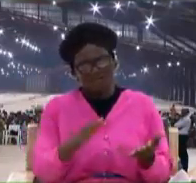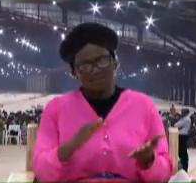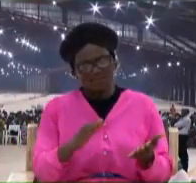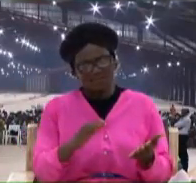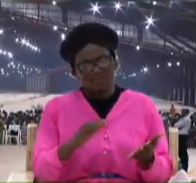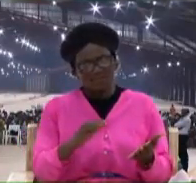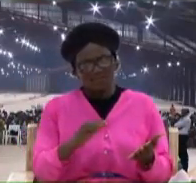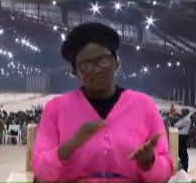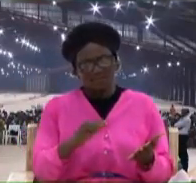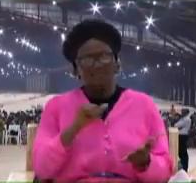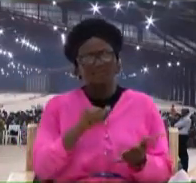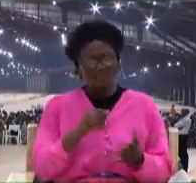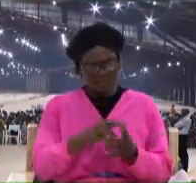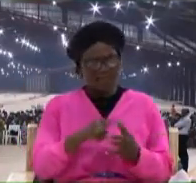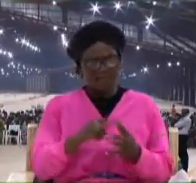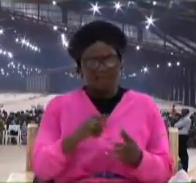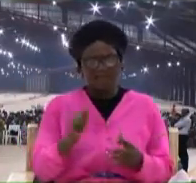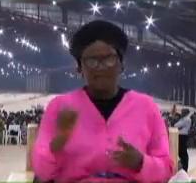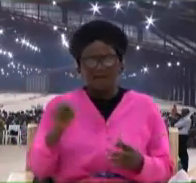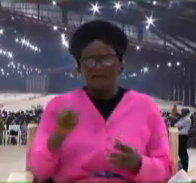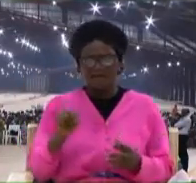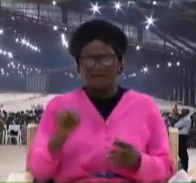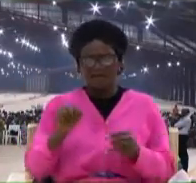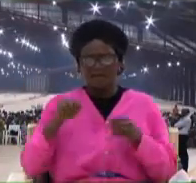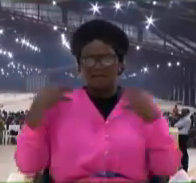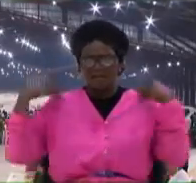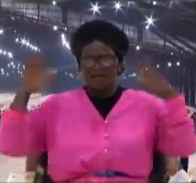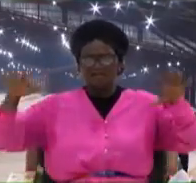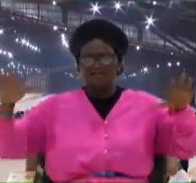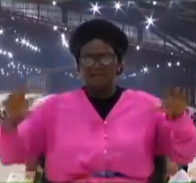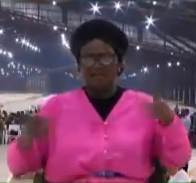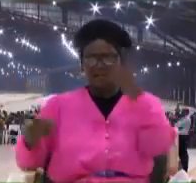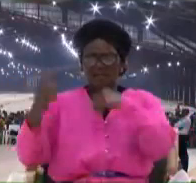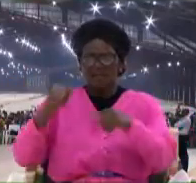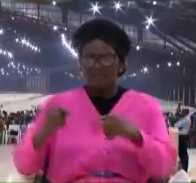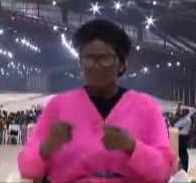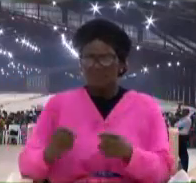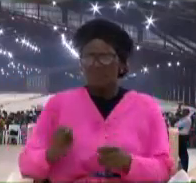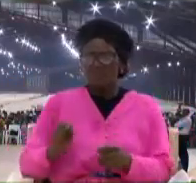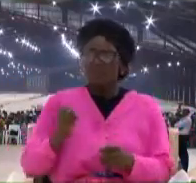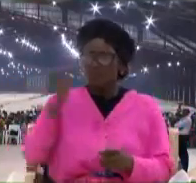But then an angel came, smote him, and said to him,